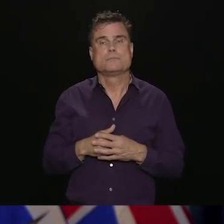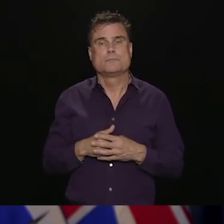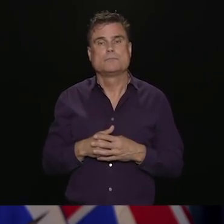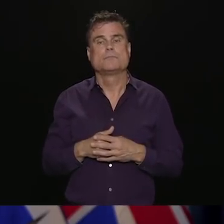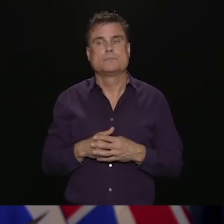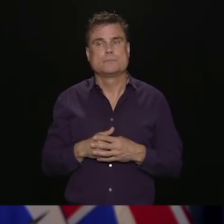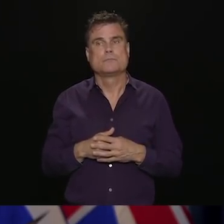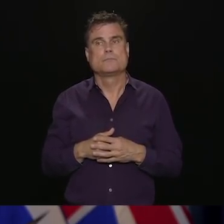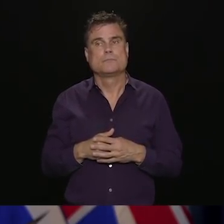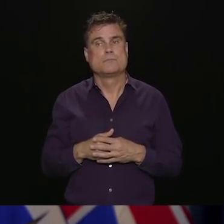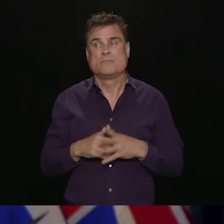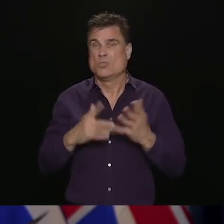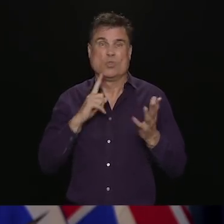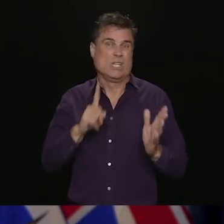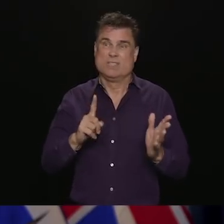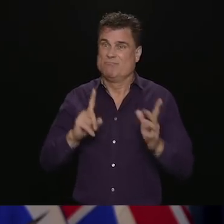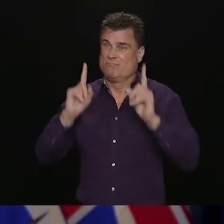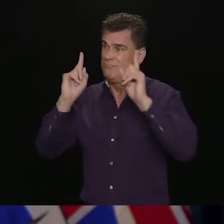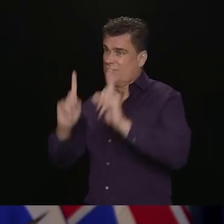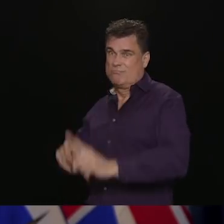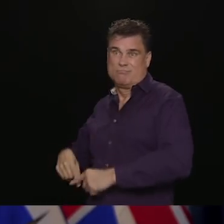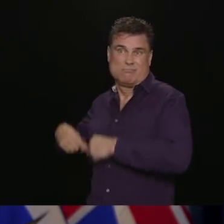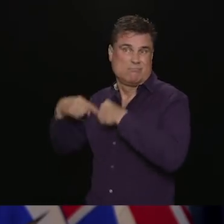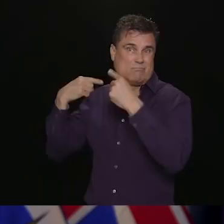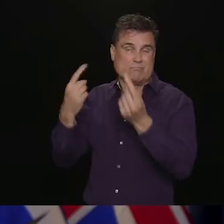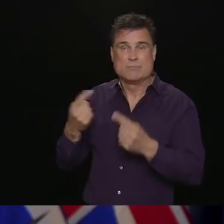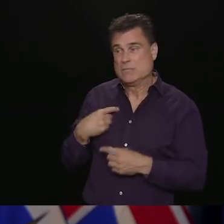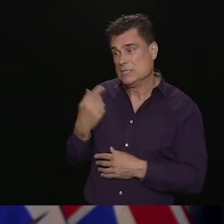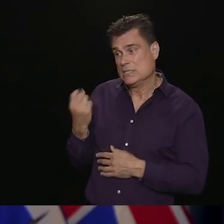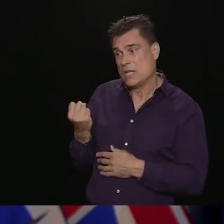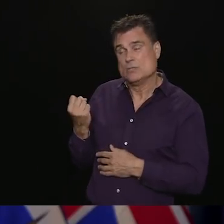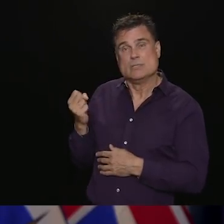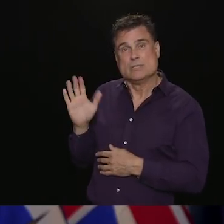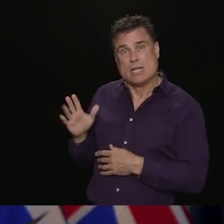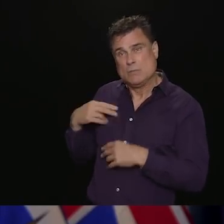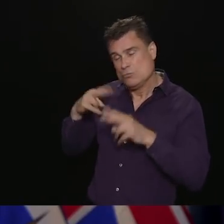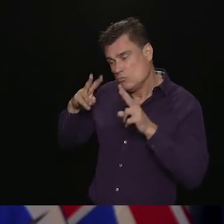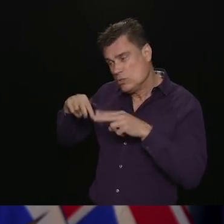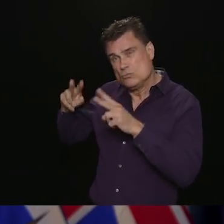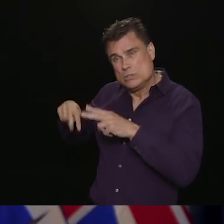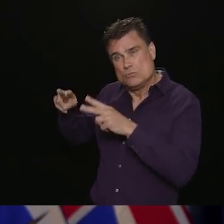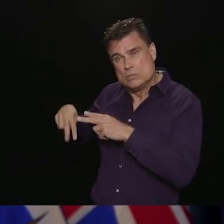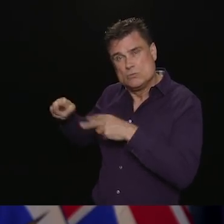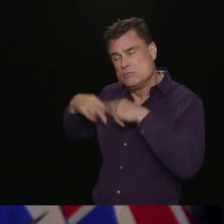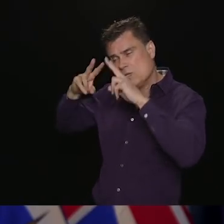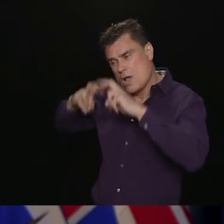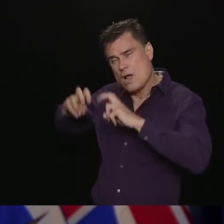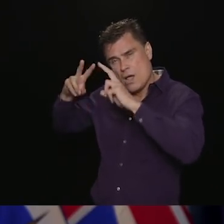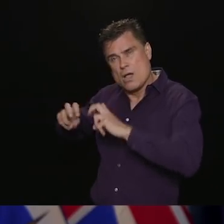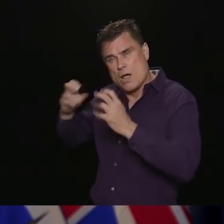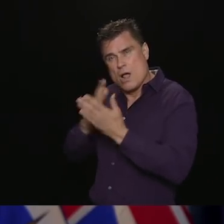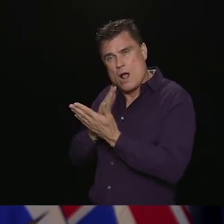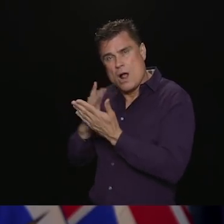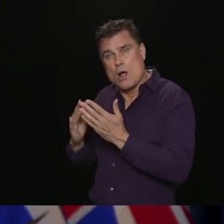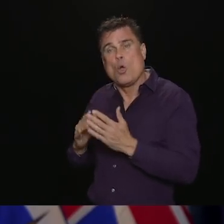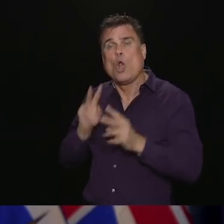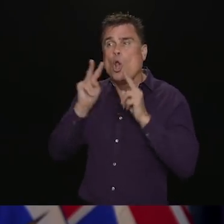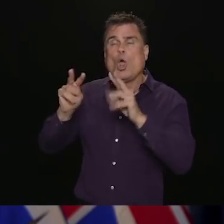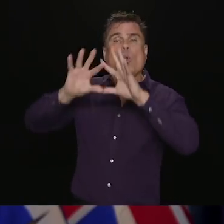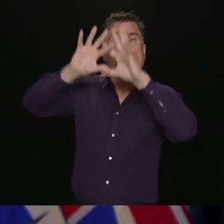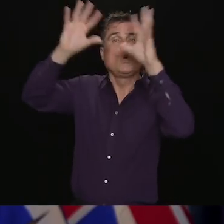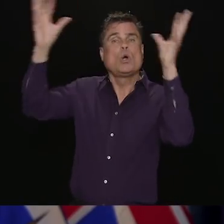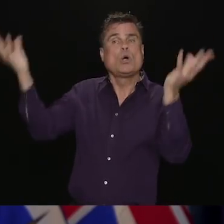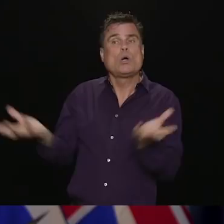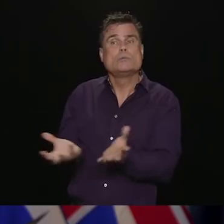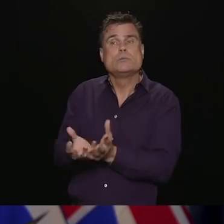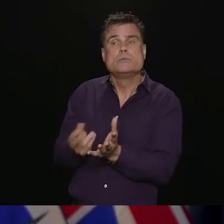of my weekend looking at some of this, is, you know, where do we get transmission around the world? Where are the settings that are most at